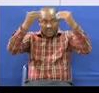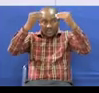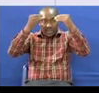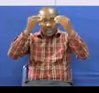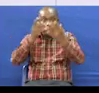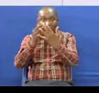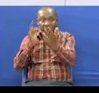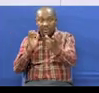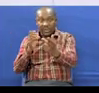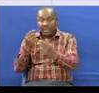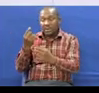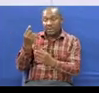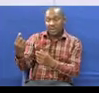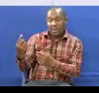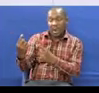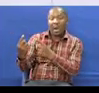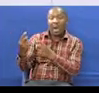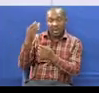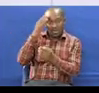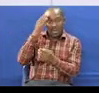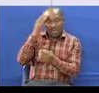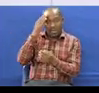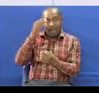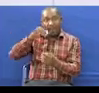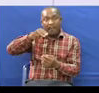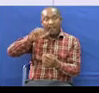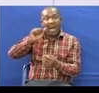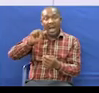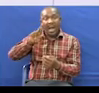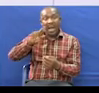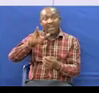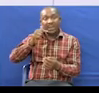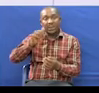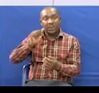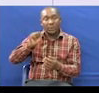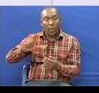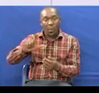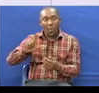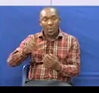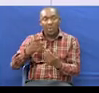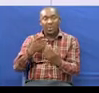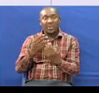of the populations, someone may know the marital status